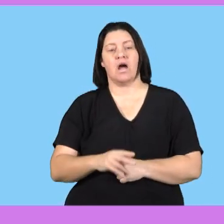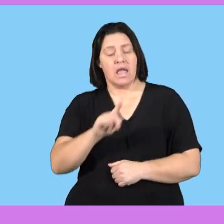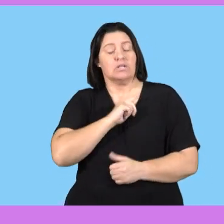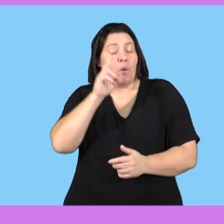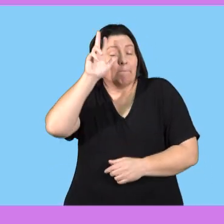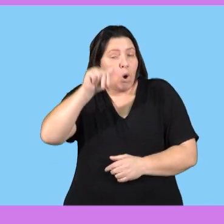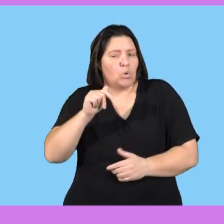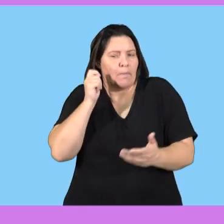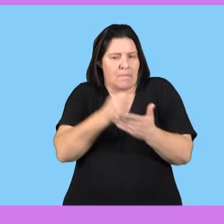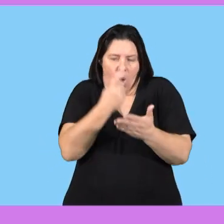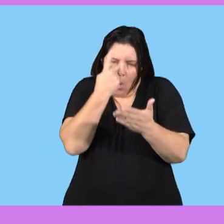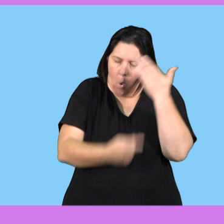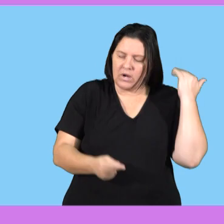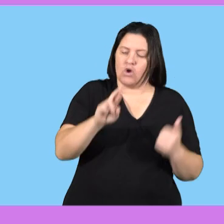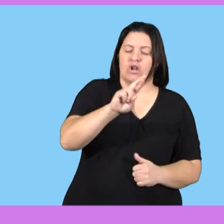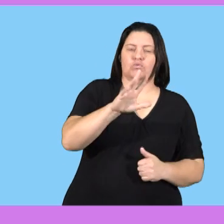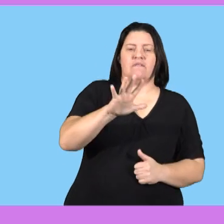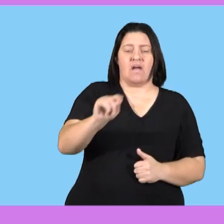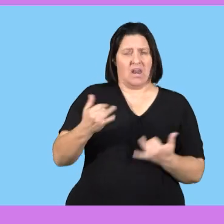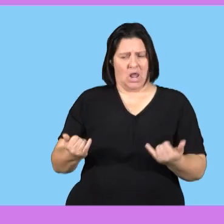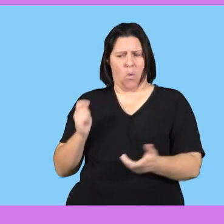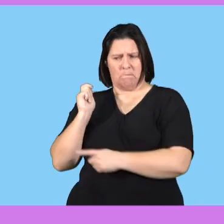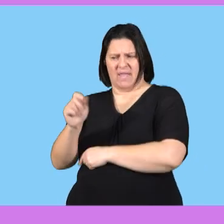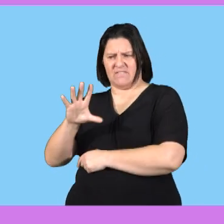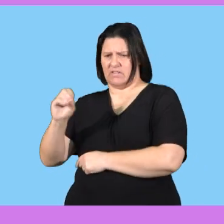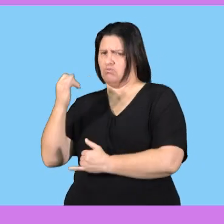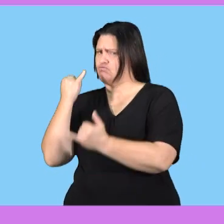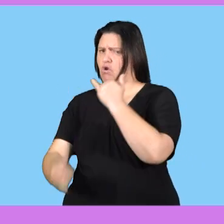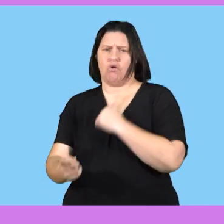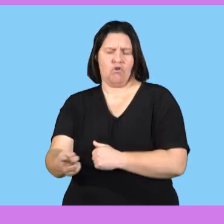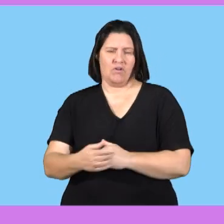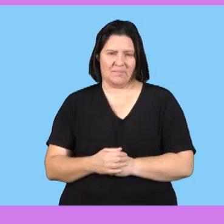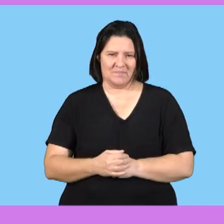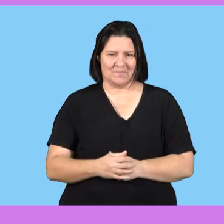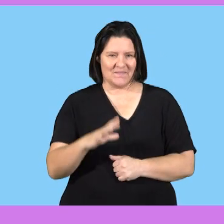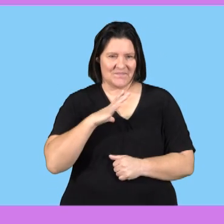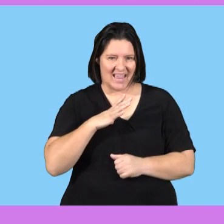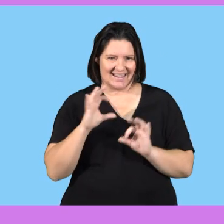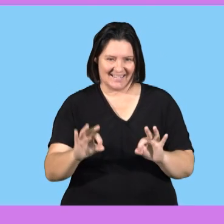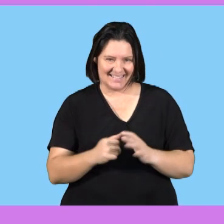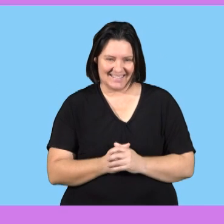this 25 rand based on the time that he parked there. All right, guys, I hope that is fine.